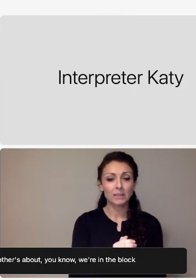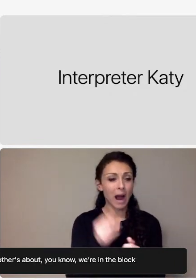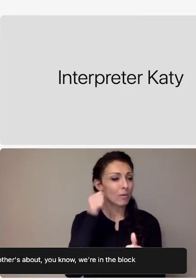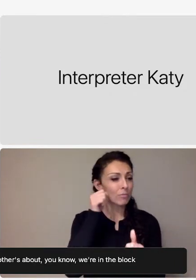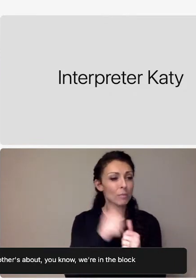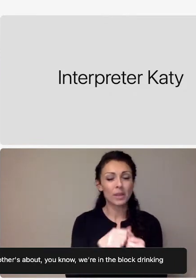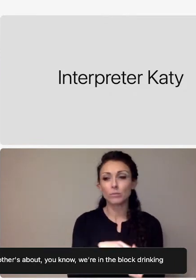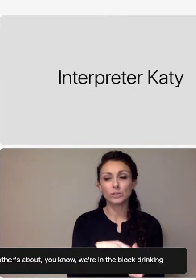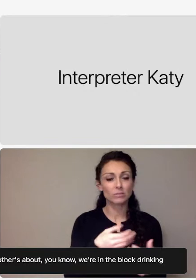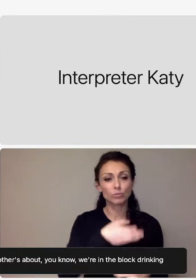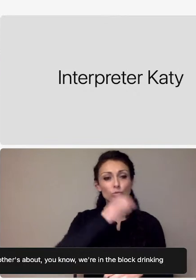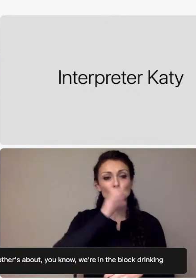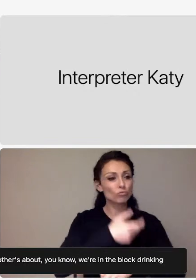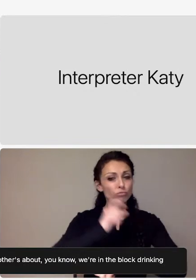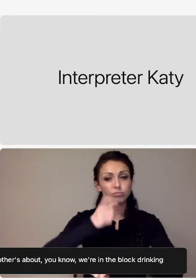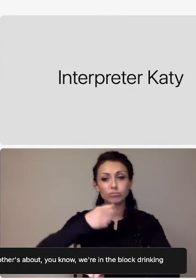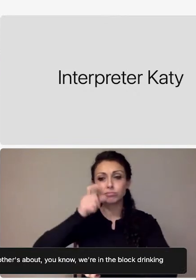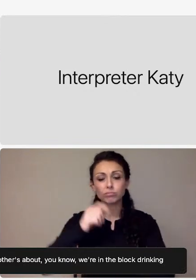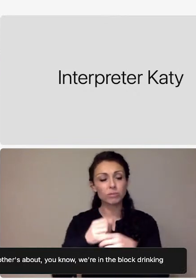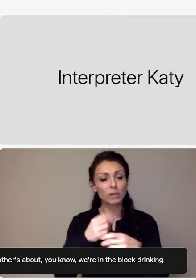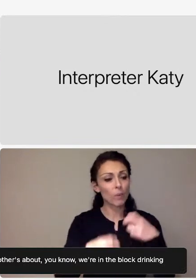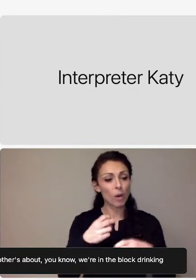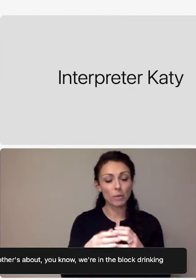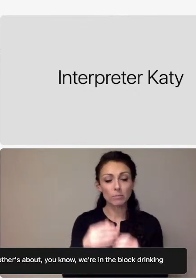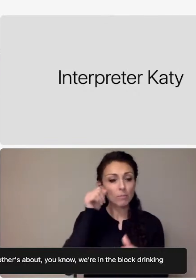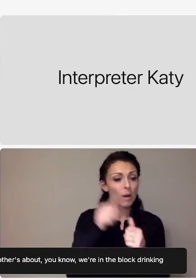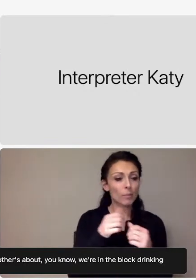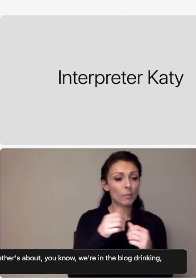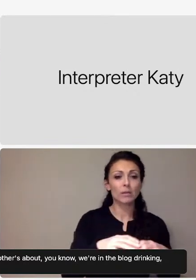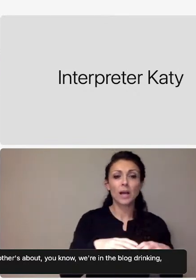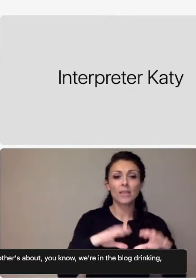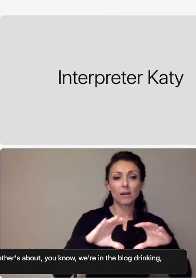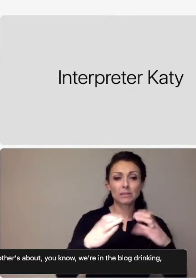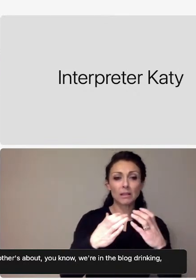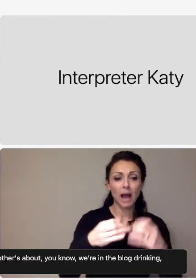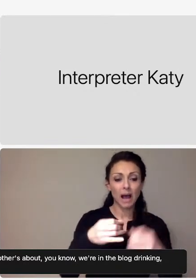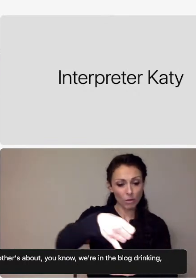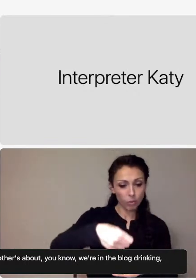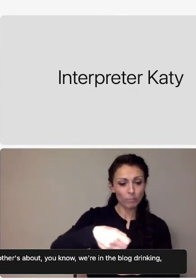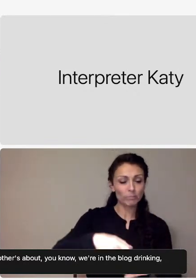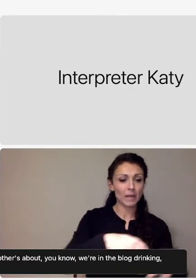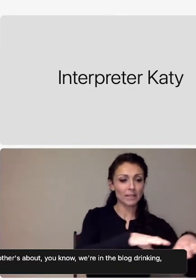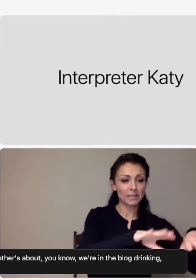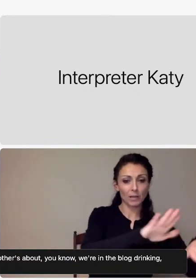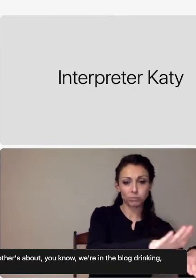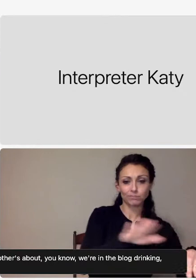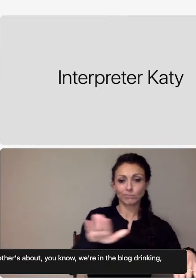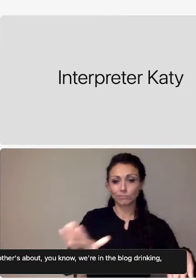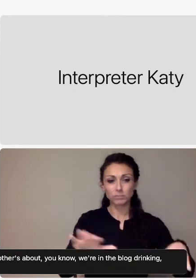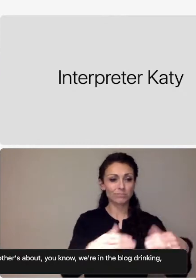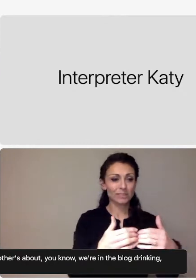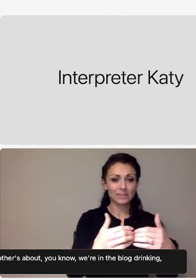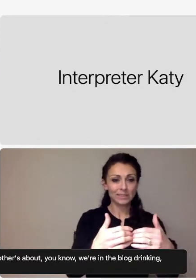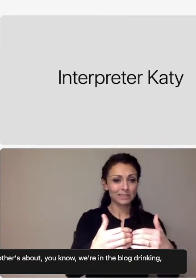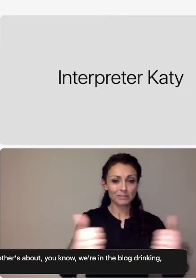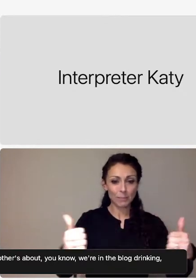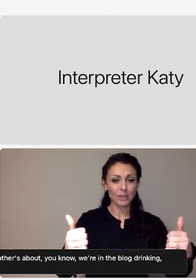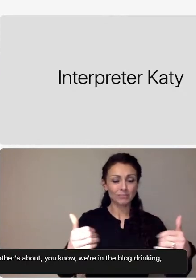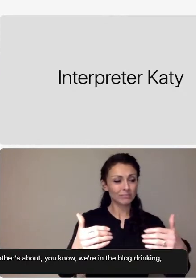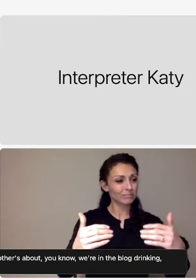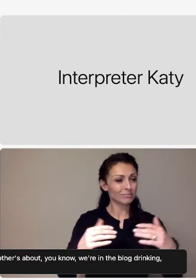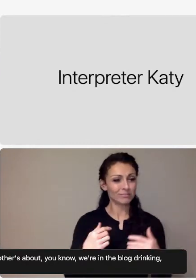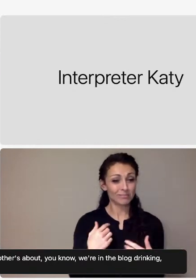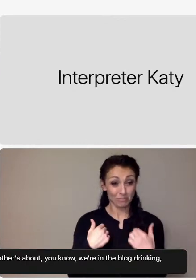phones the classroom discriminations this is what it's going down to and it's been sad to see you know do we